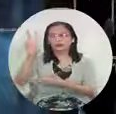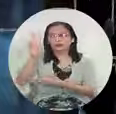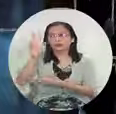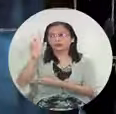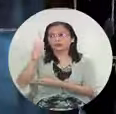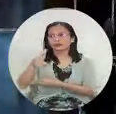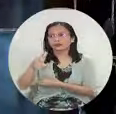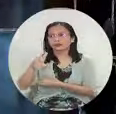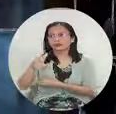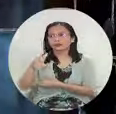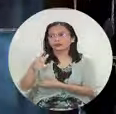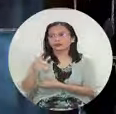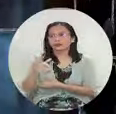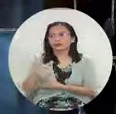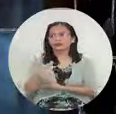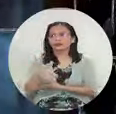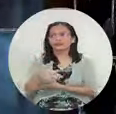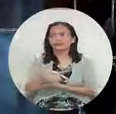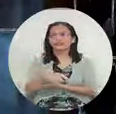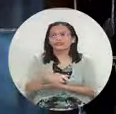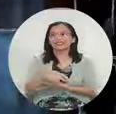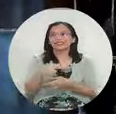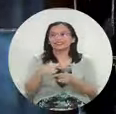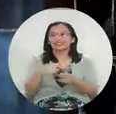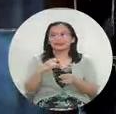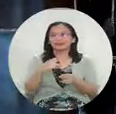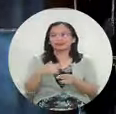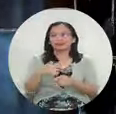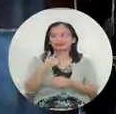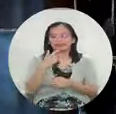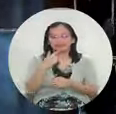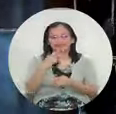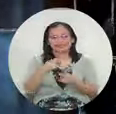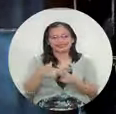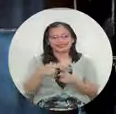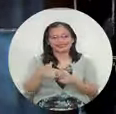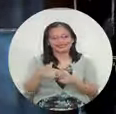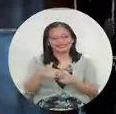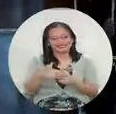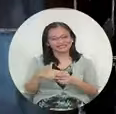Felix. Oh, no? Apollos. Felix Manalo.